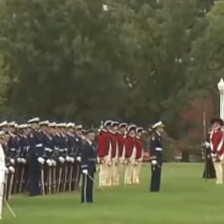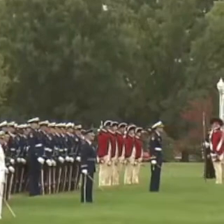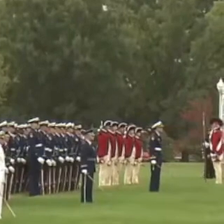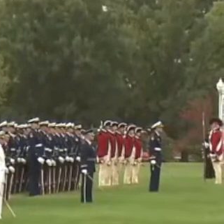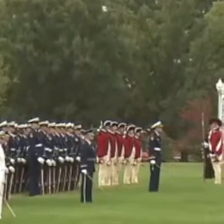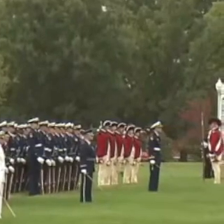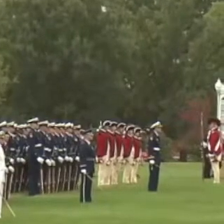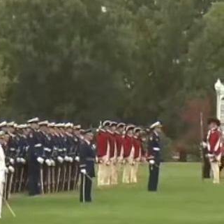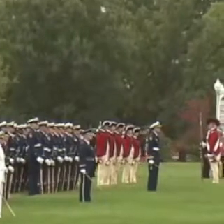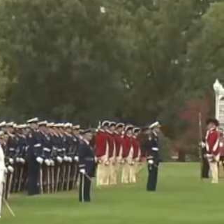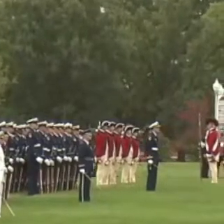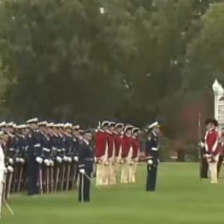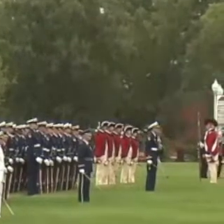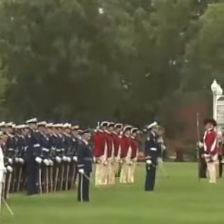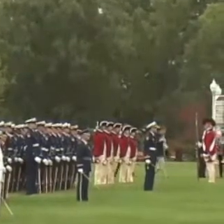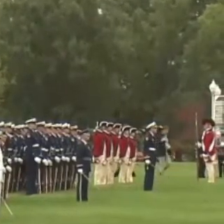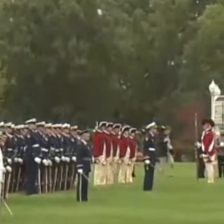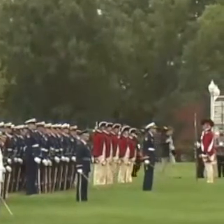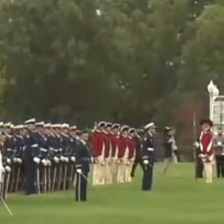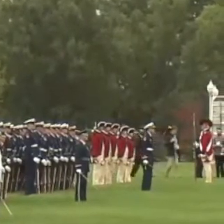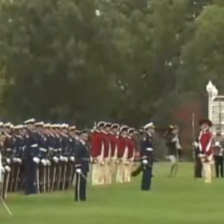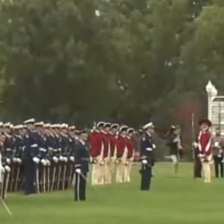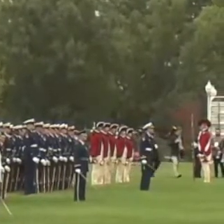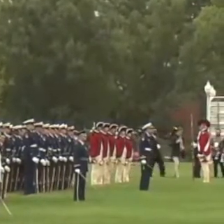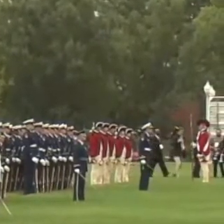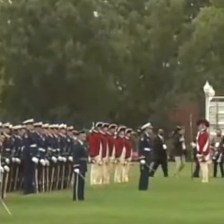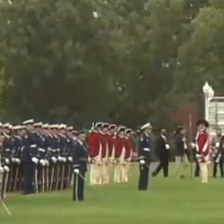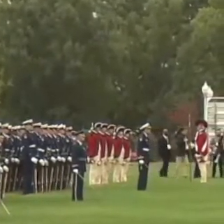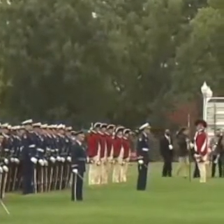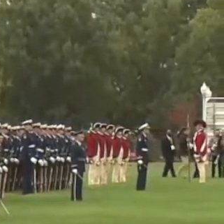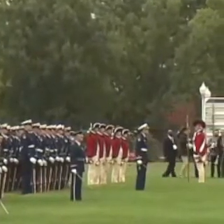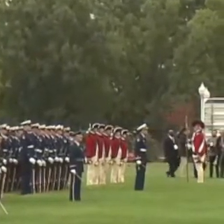Honor guard. Come.